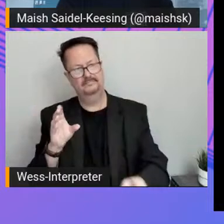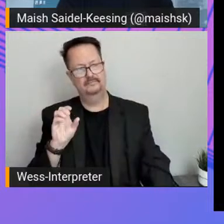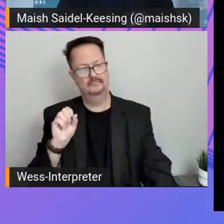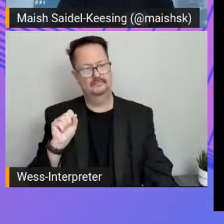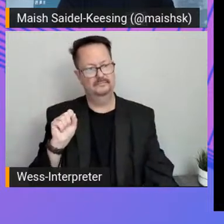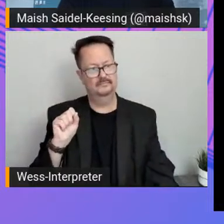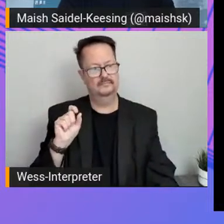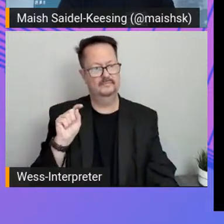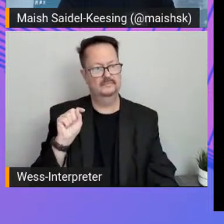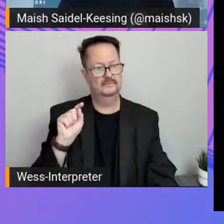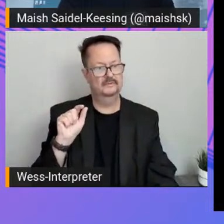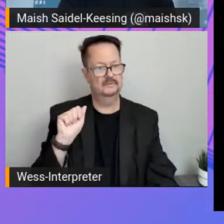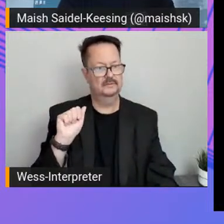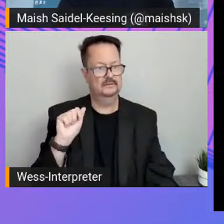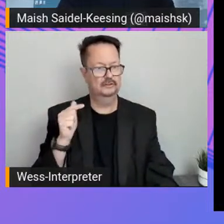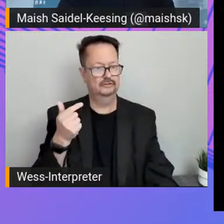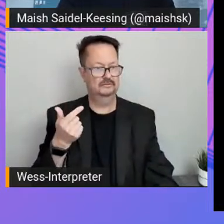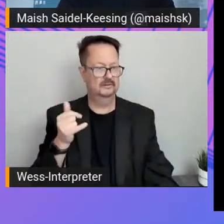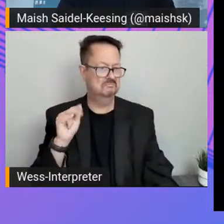they can do that.